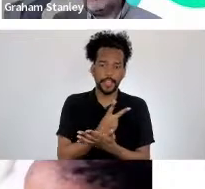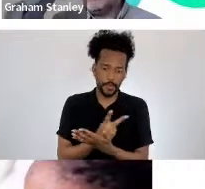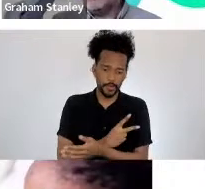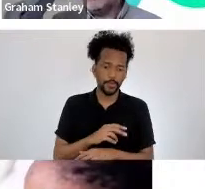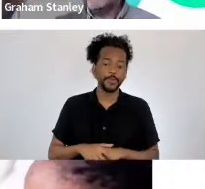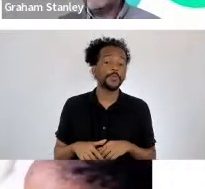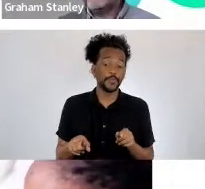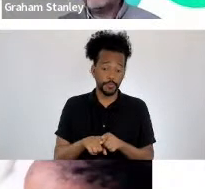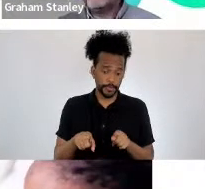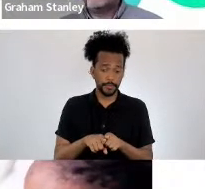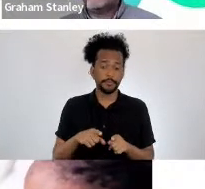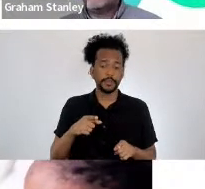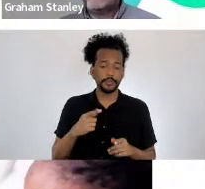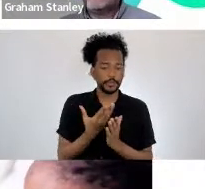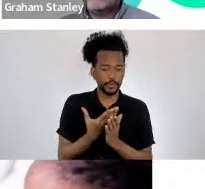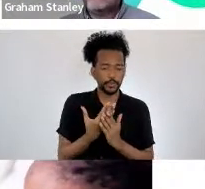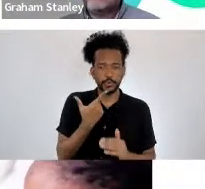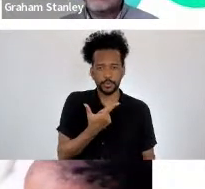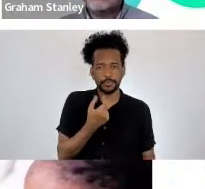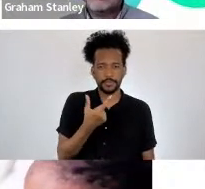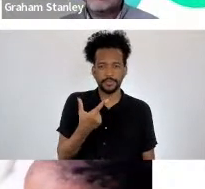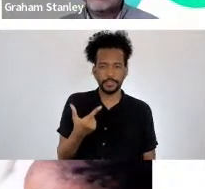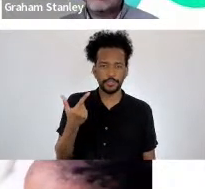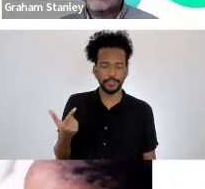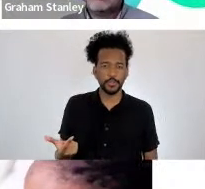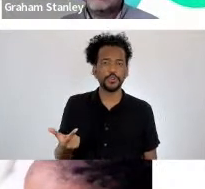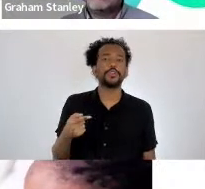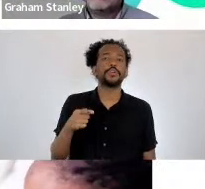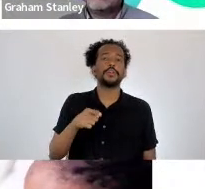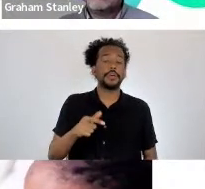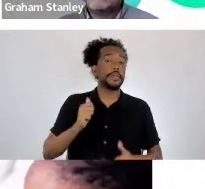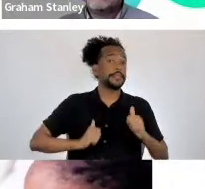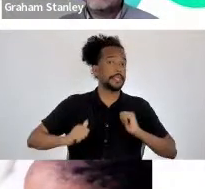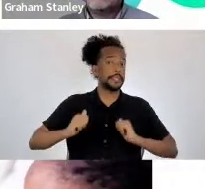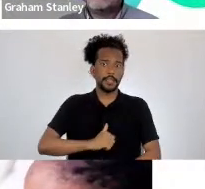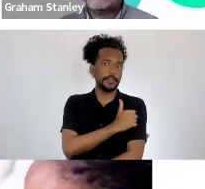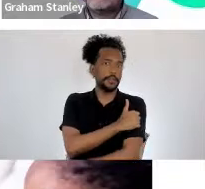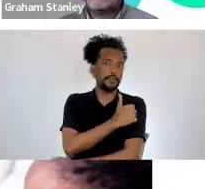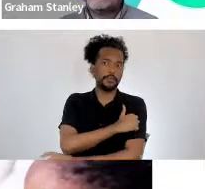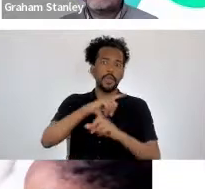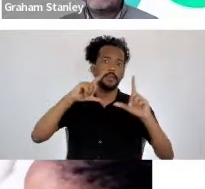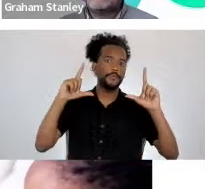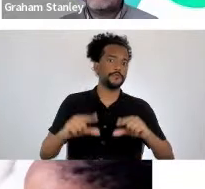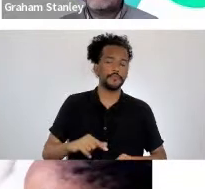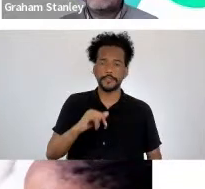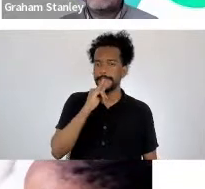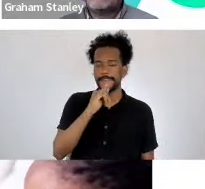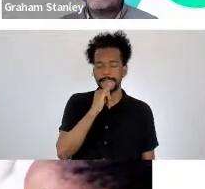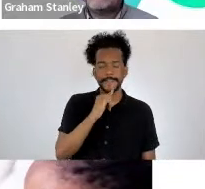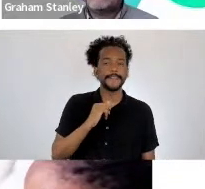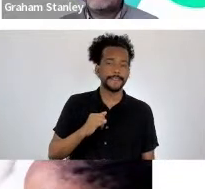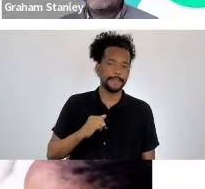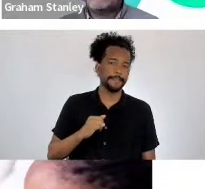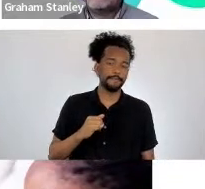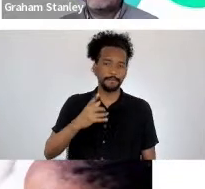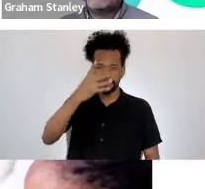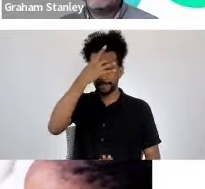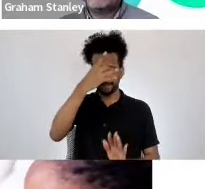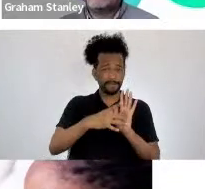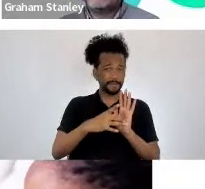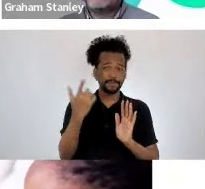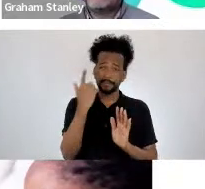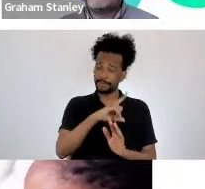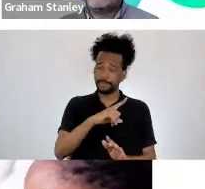reported that learner anxiety was reduced when an AI automatic speech recognition tool was used with 5th grade